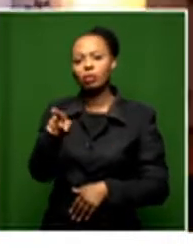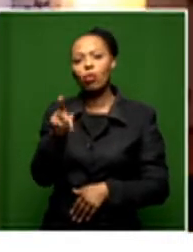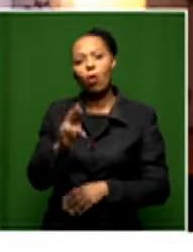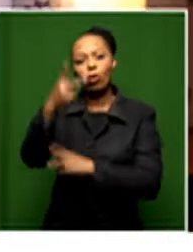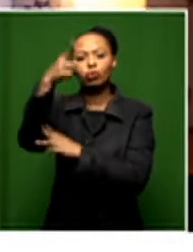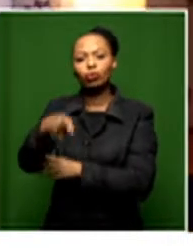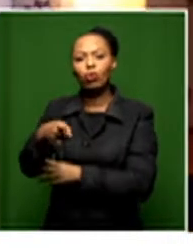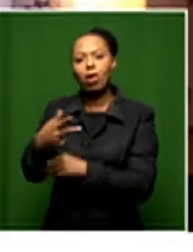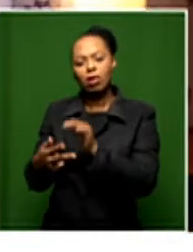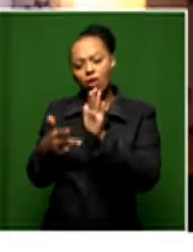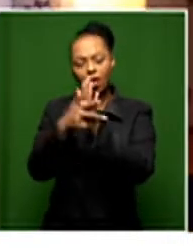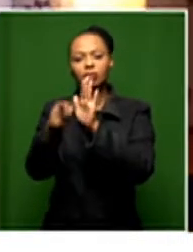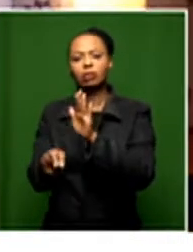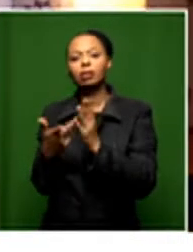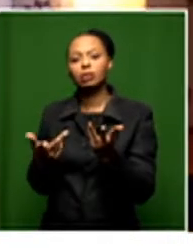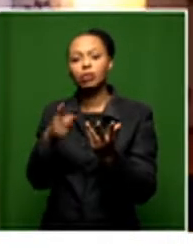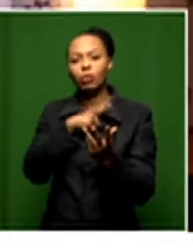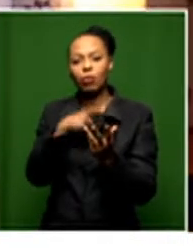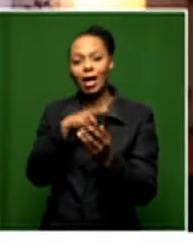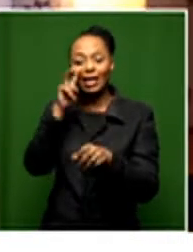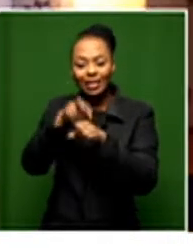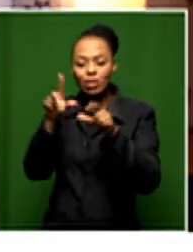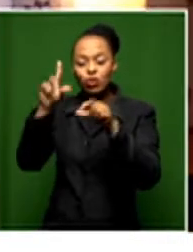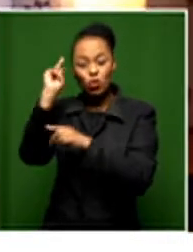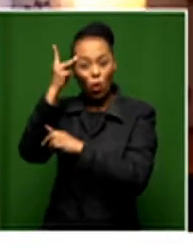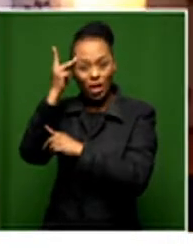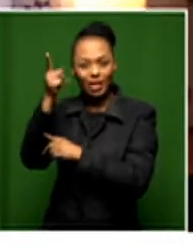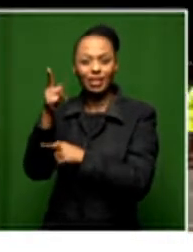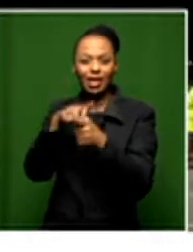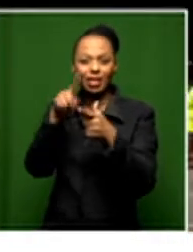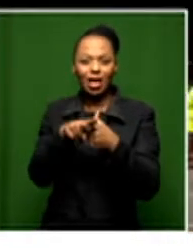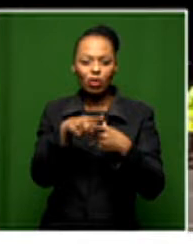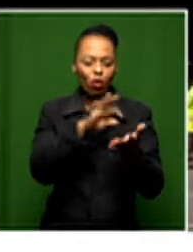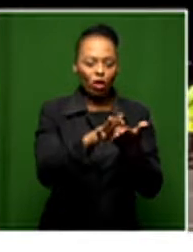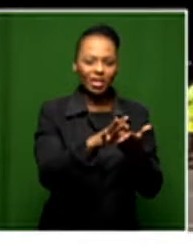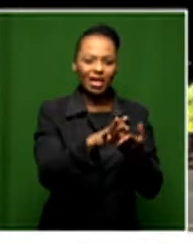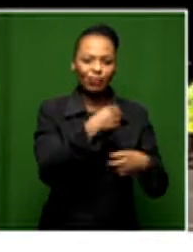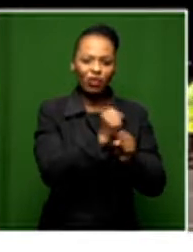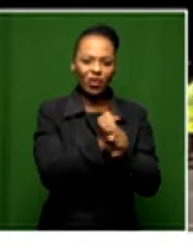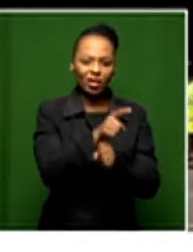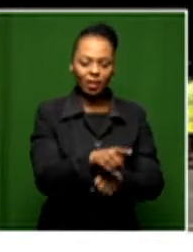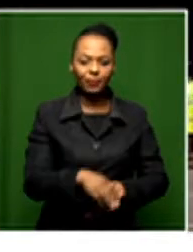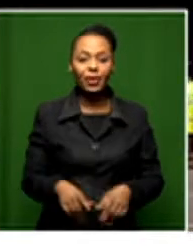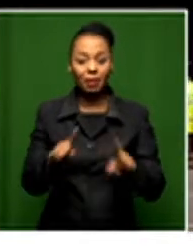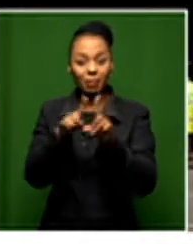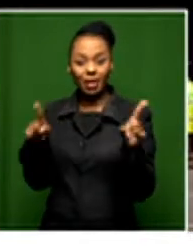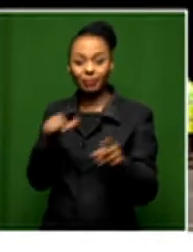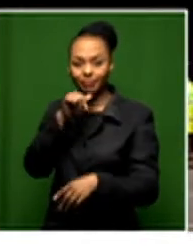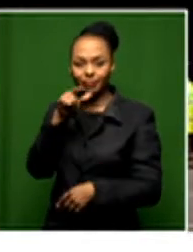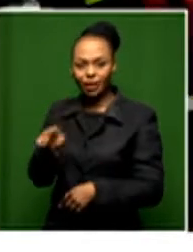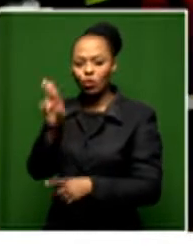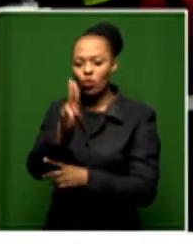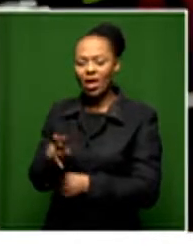which transfers a lot more of the knowledge than you would have in contract manufacturing. But despite this, the UN chief